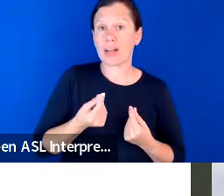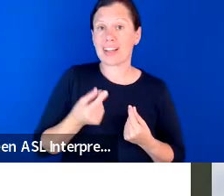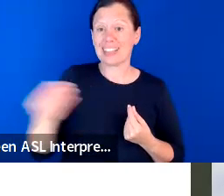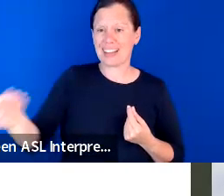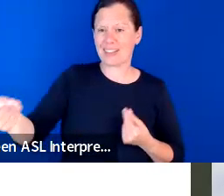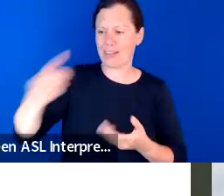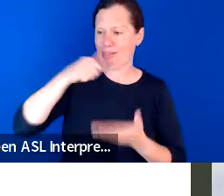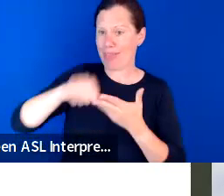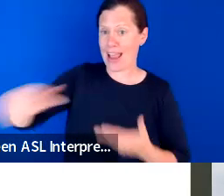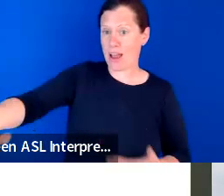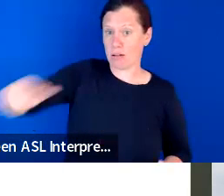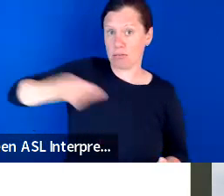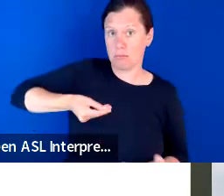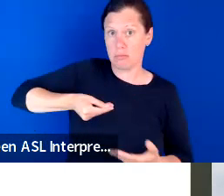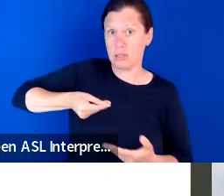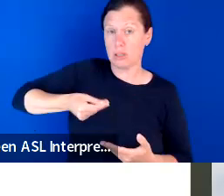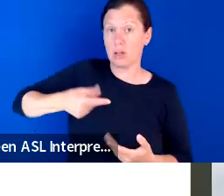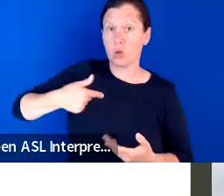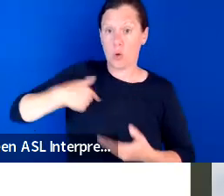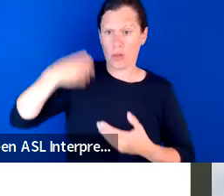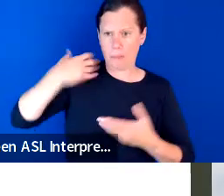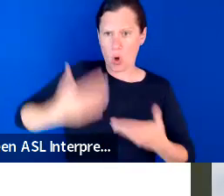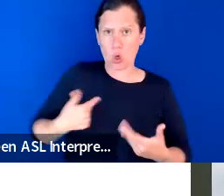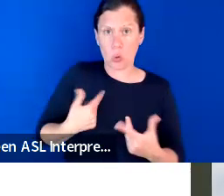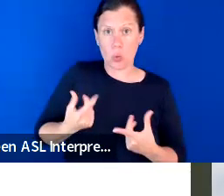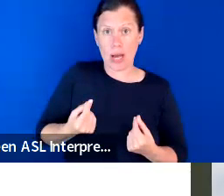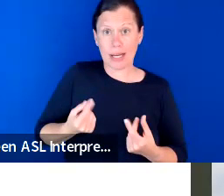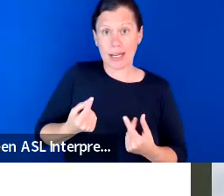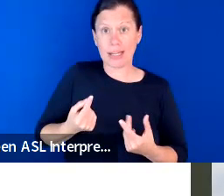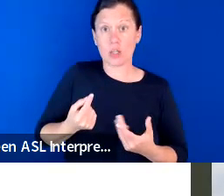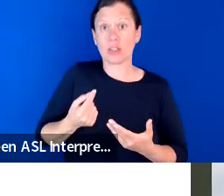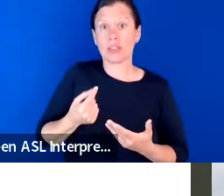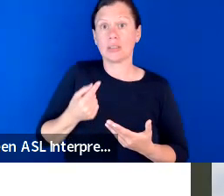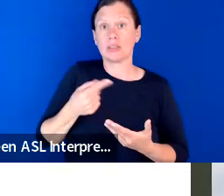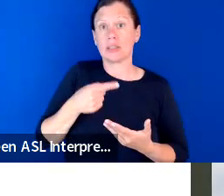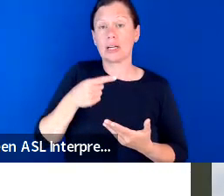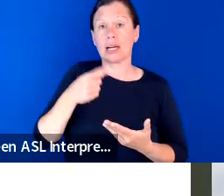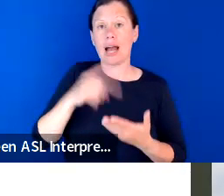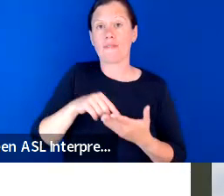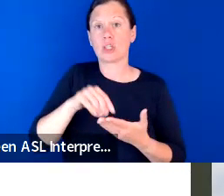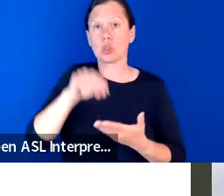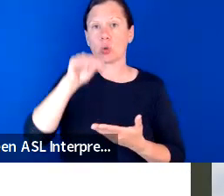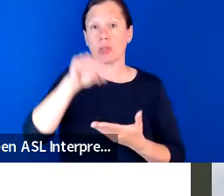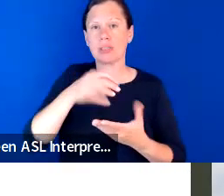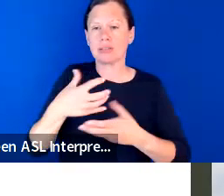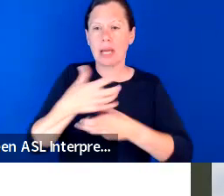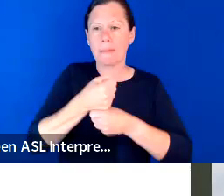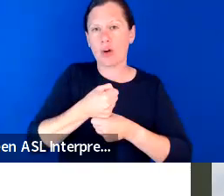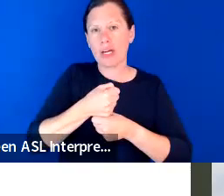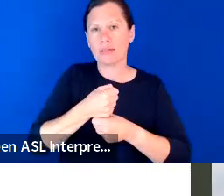employers need to do is collect premiums for their workers, except for those who provided confirmation from ESD that they're